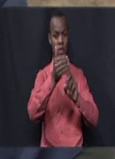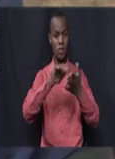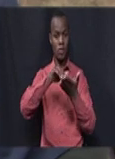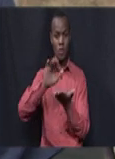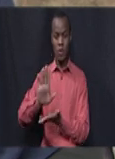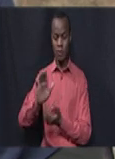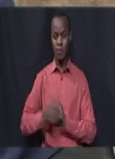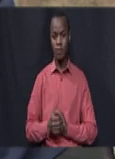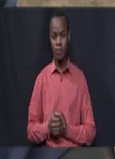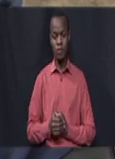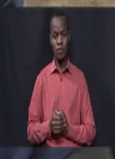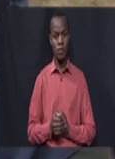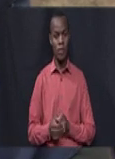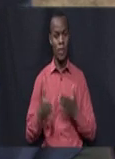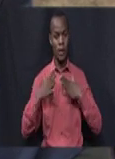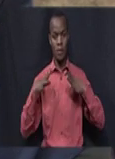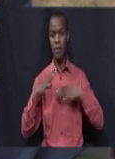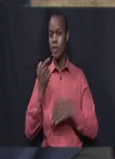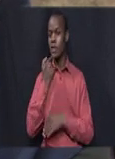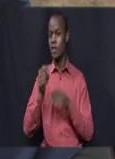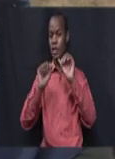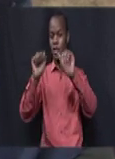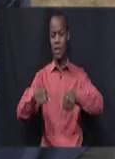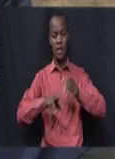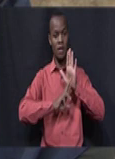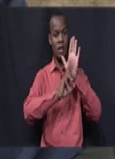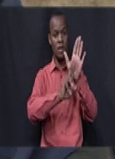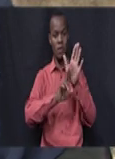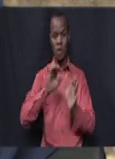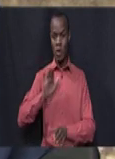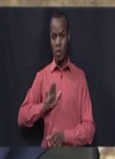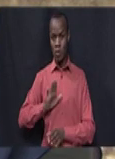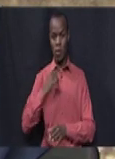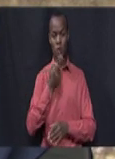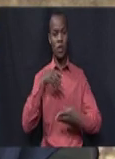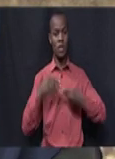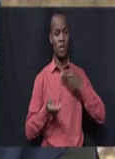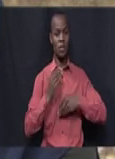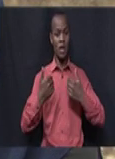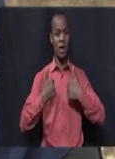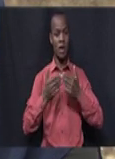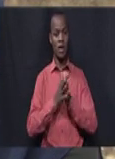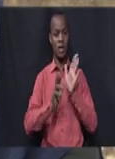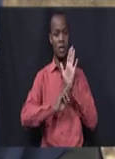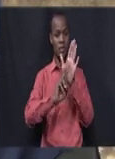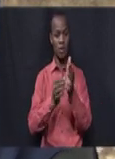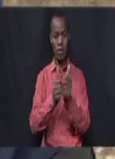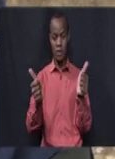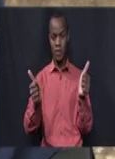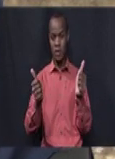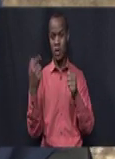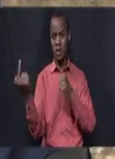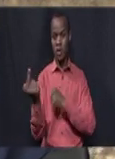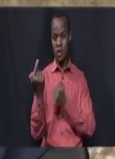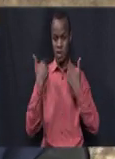cannot, people cannot say that they are going to represent women with disabilities and represent them well. You know, it's only me